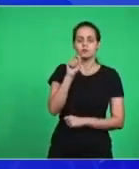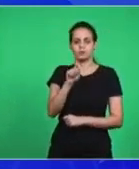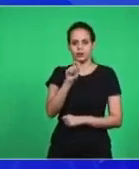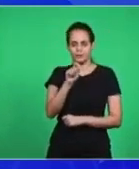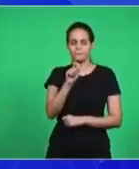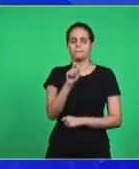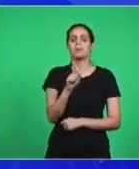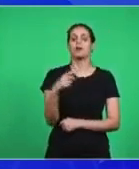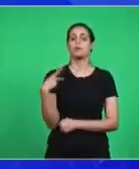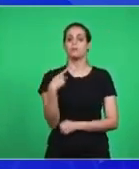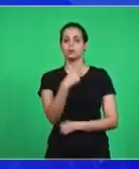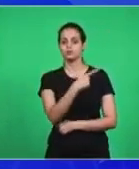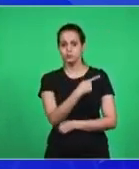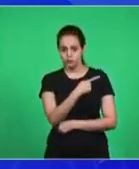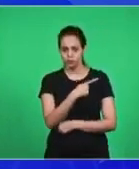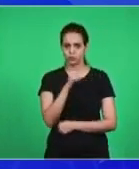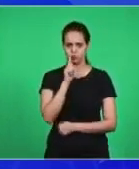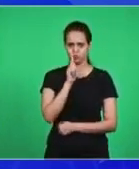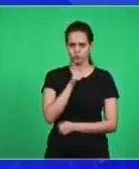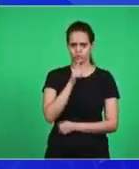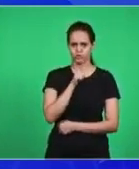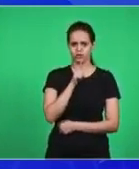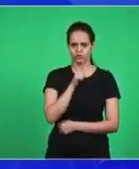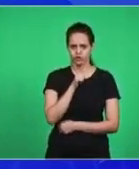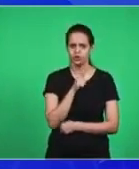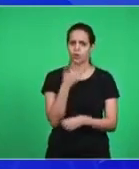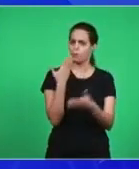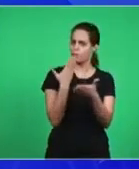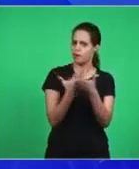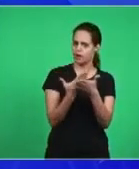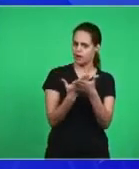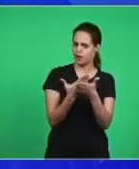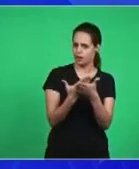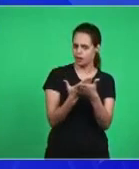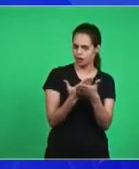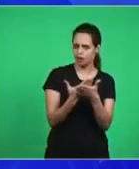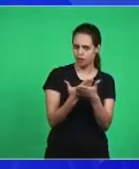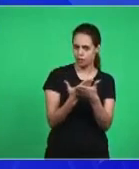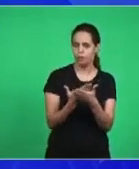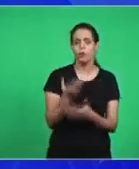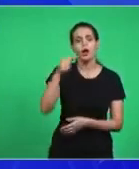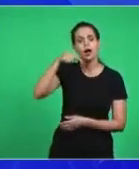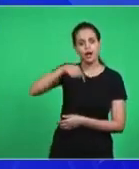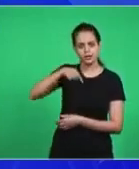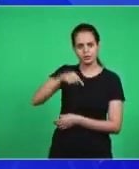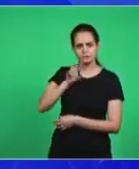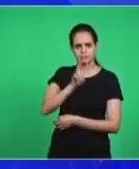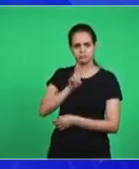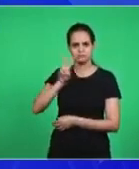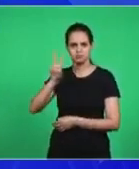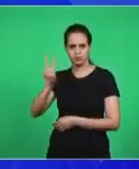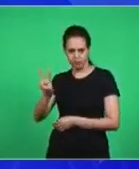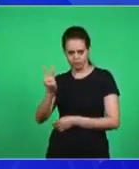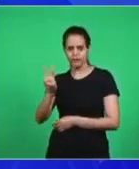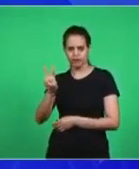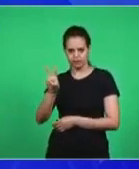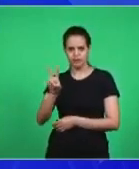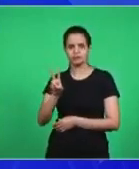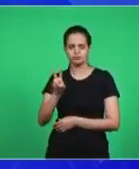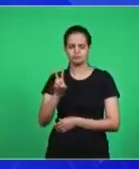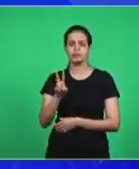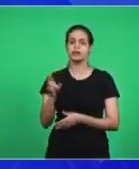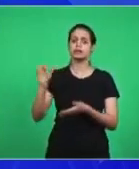yesterday, Pastor Didier T. Gators sent a message, a class that was given from the Center